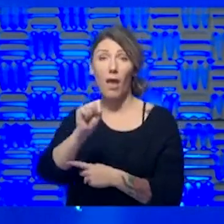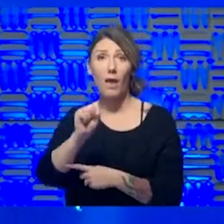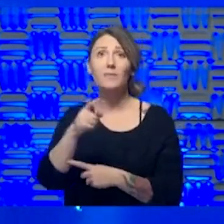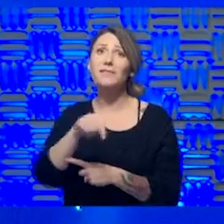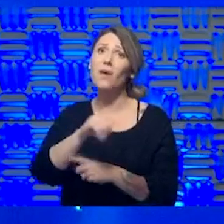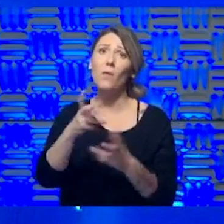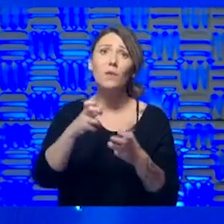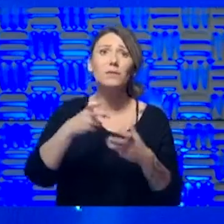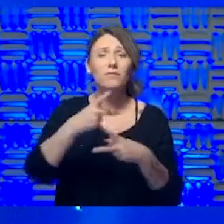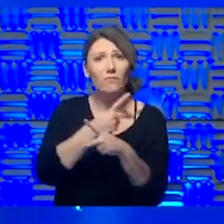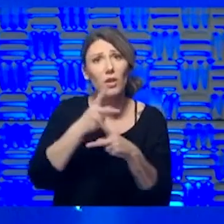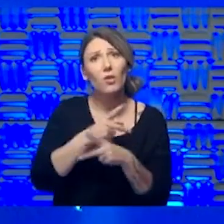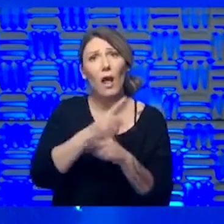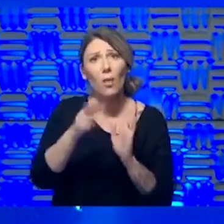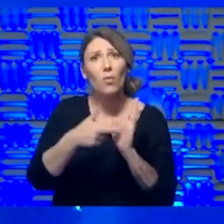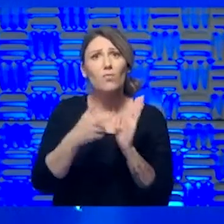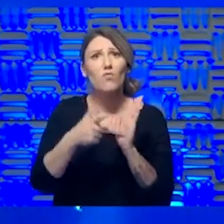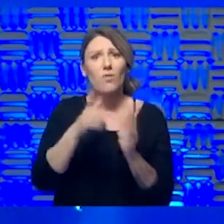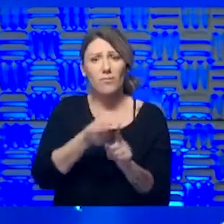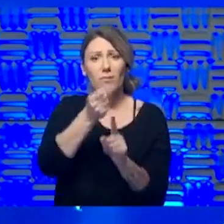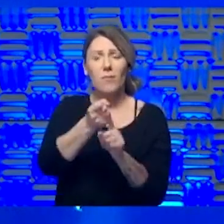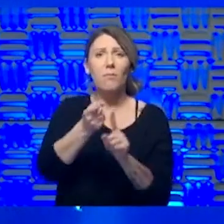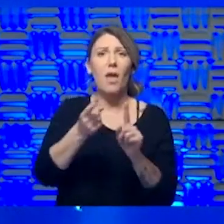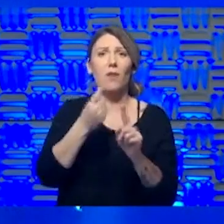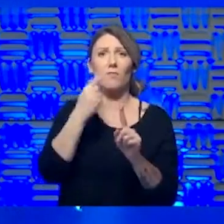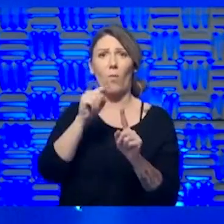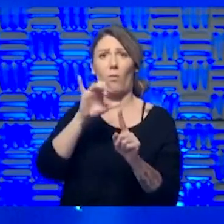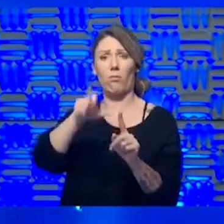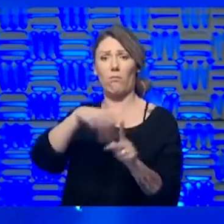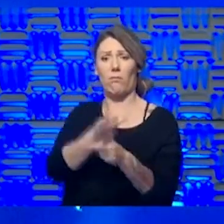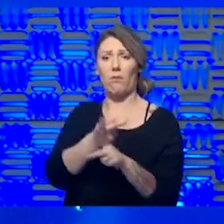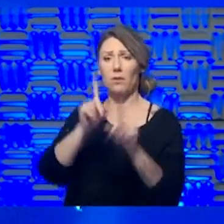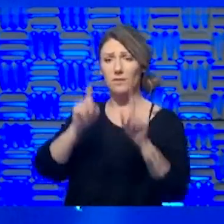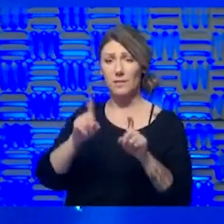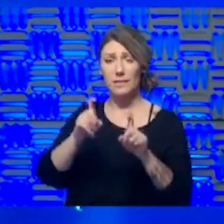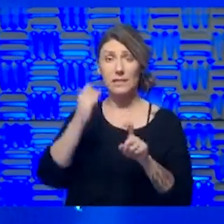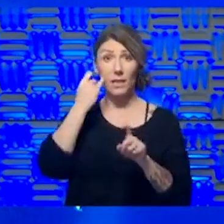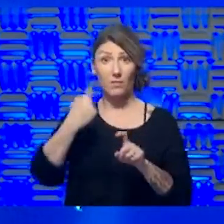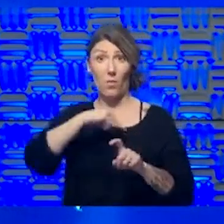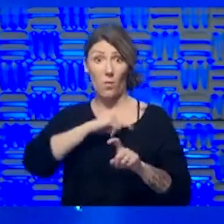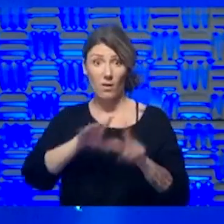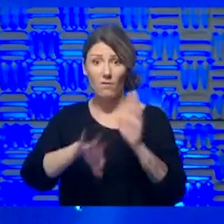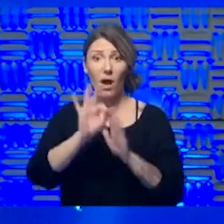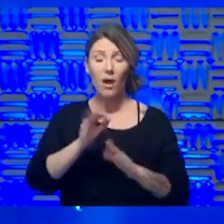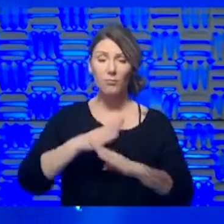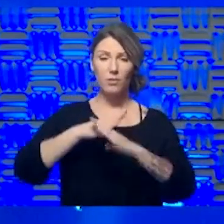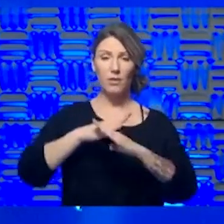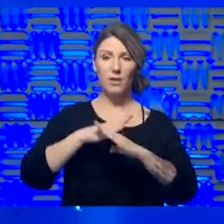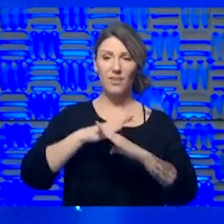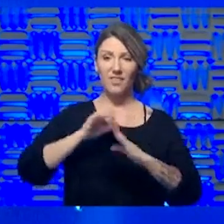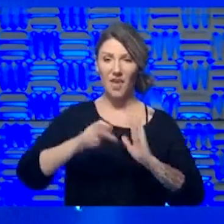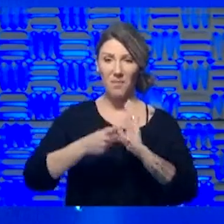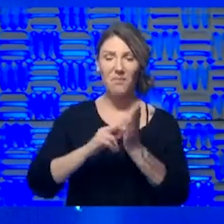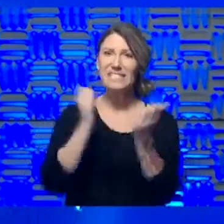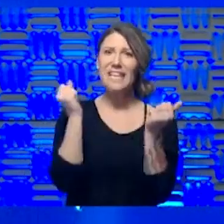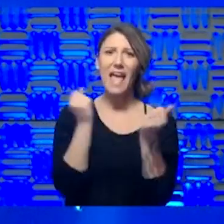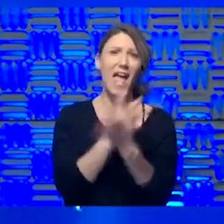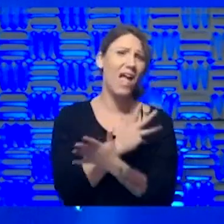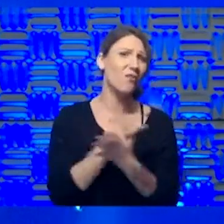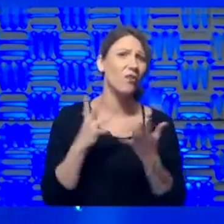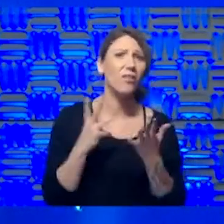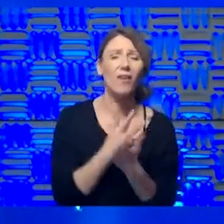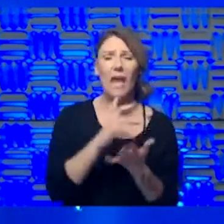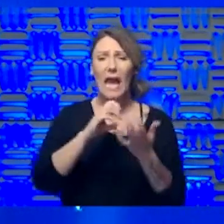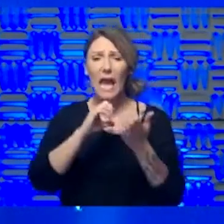antibody testing because if we find that those antibodies are indeed protective, it means everything for how you can think